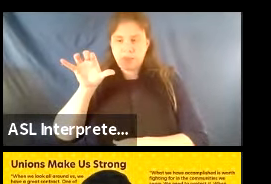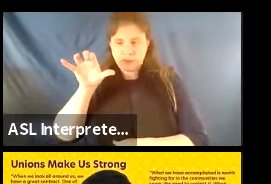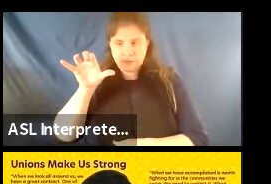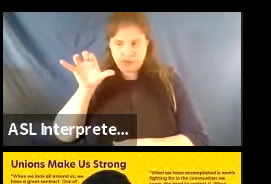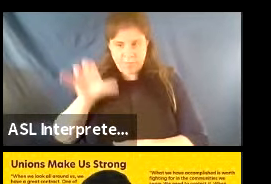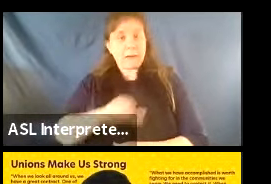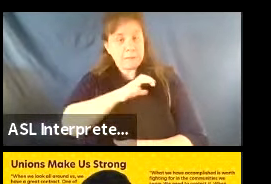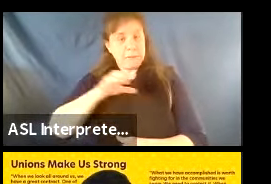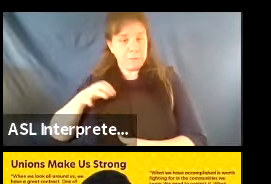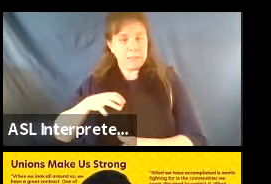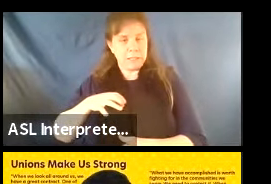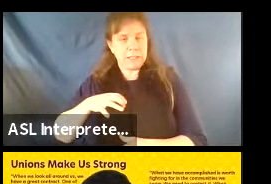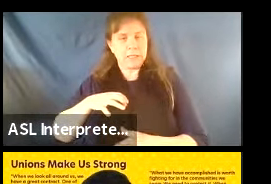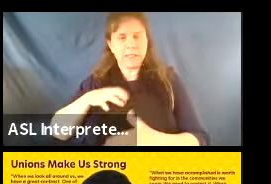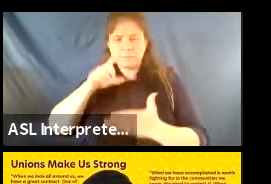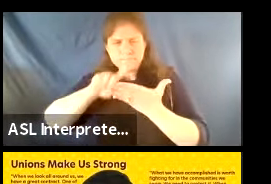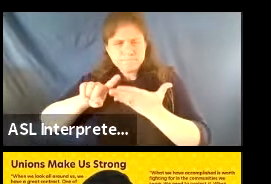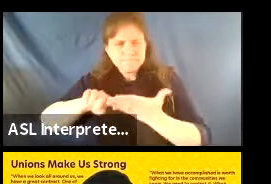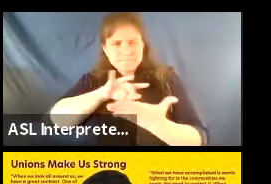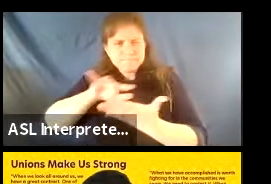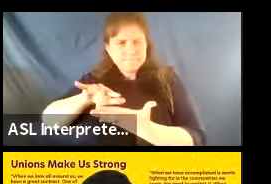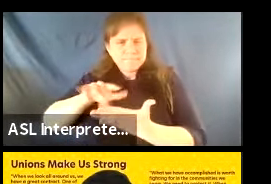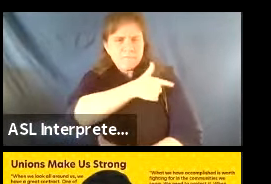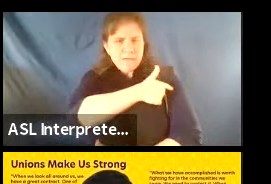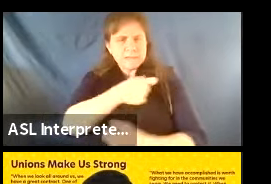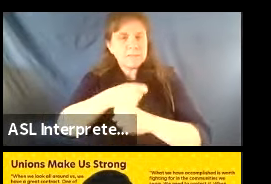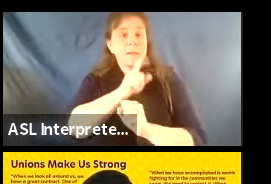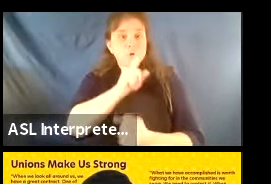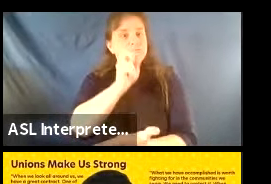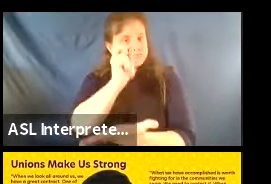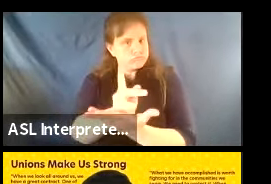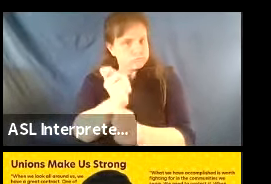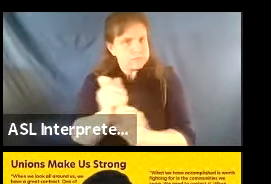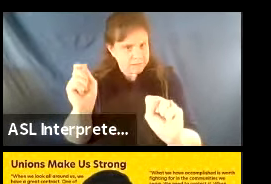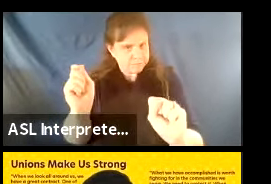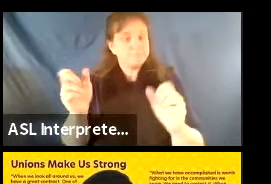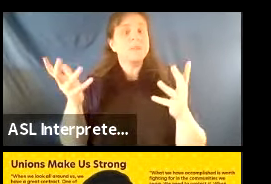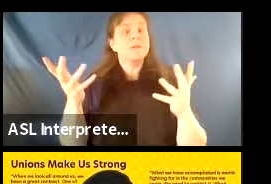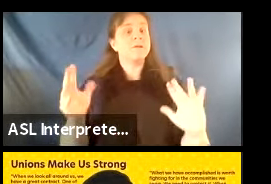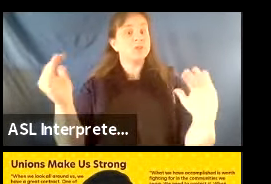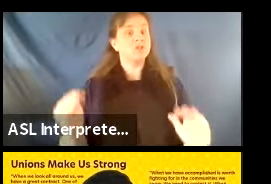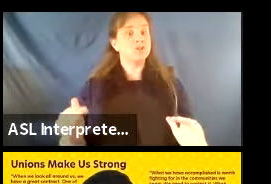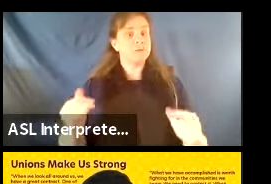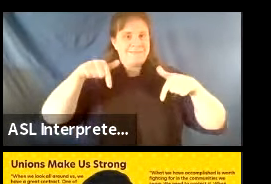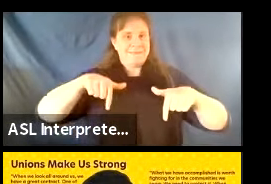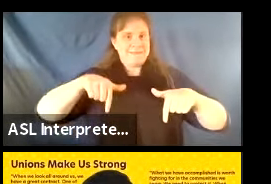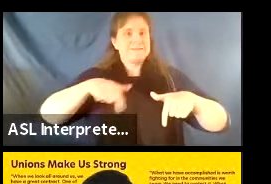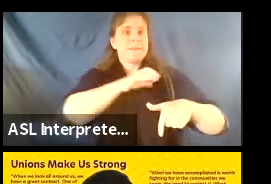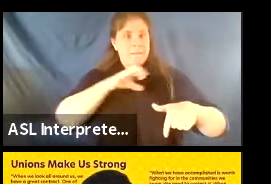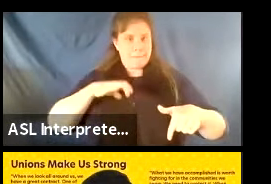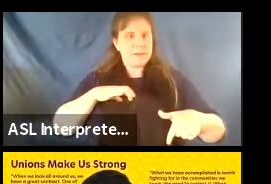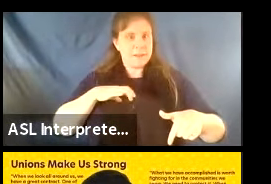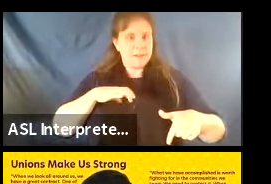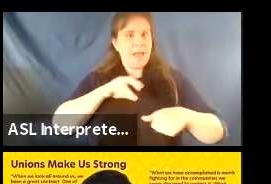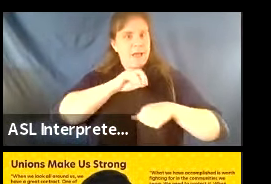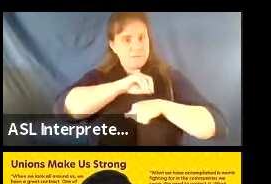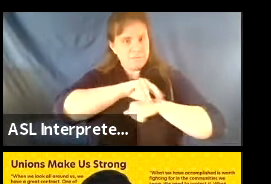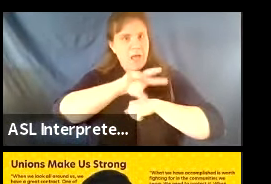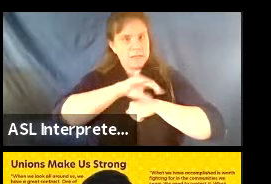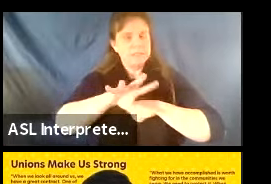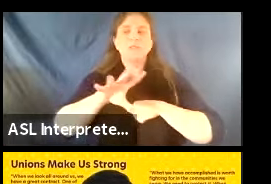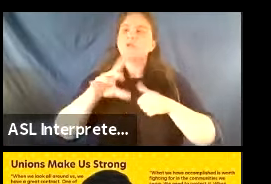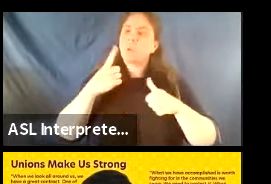the vaccines. And then through this body, right, as an advisory body, to receive public